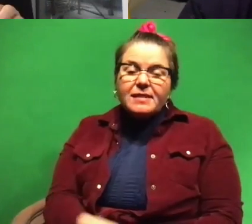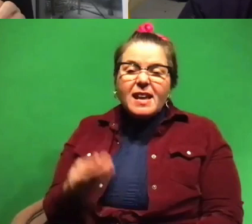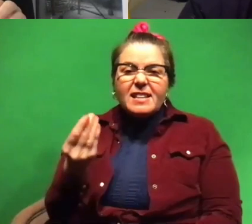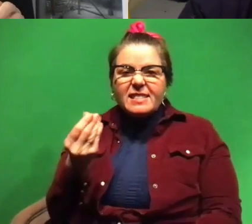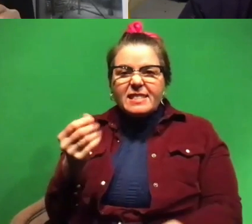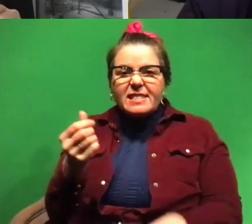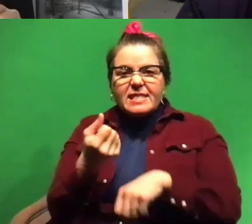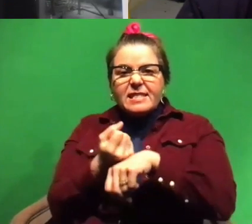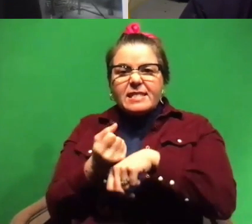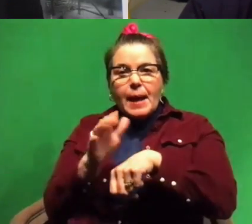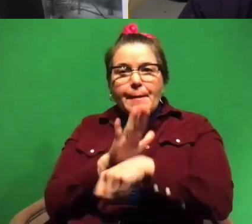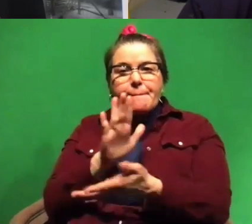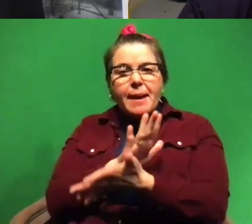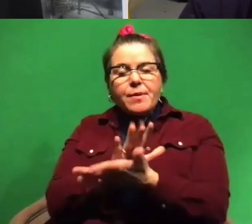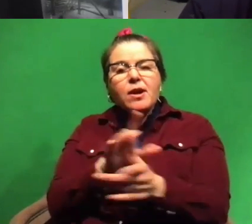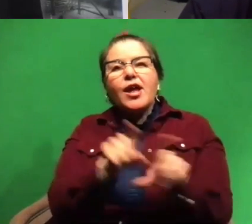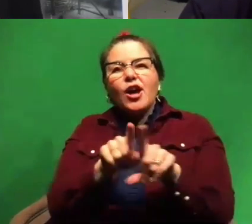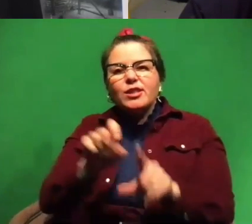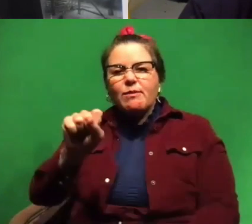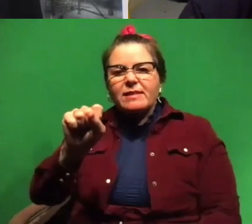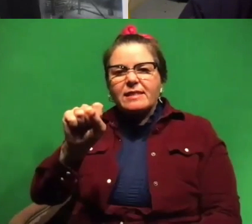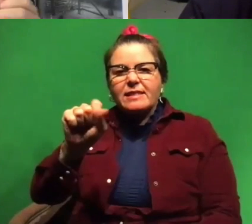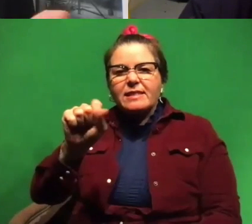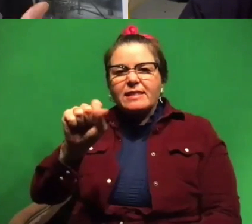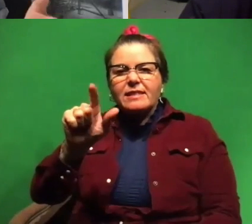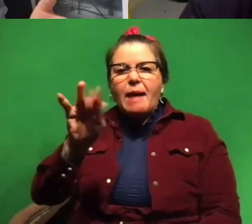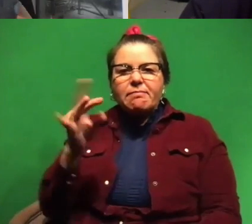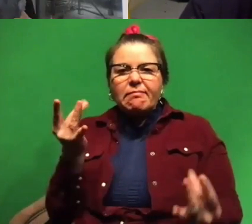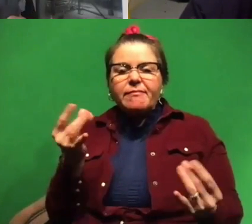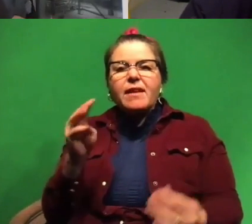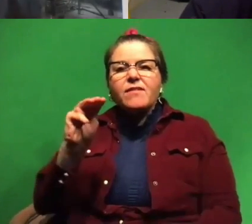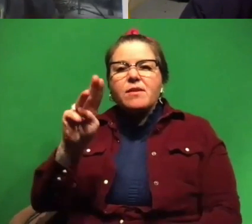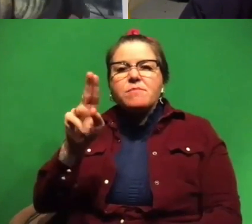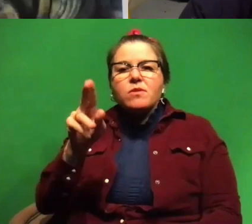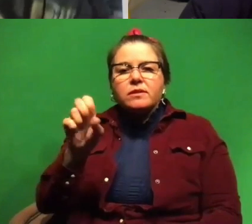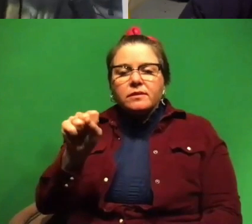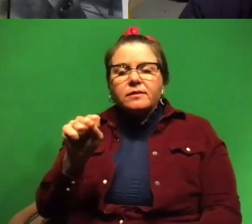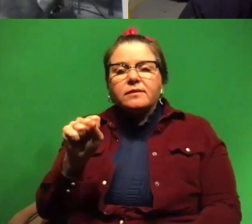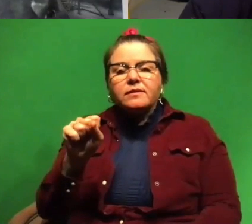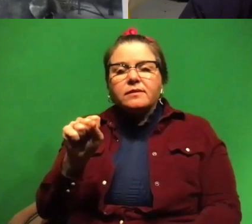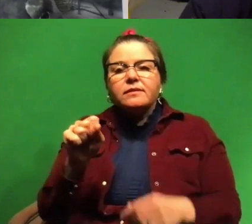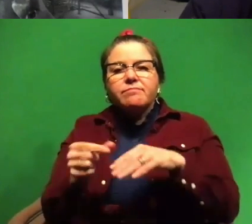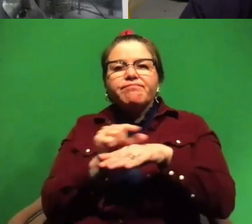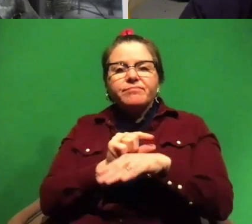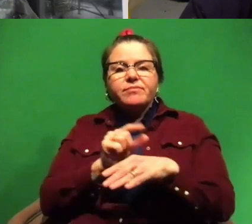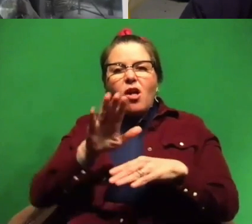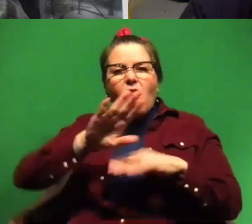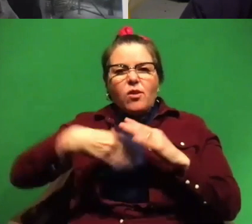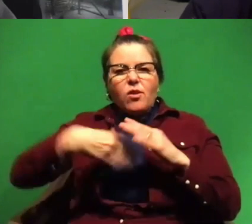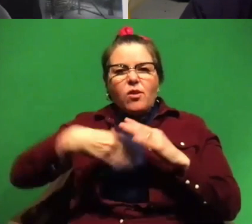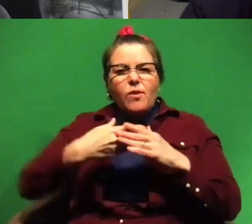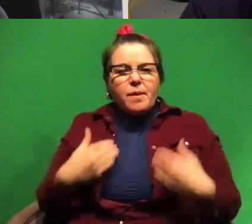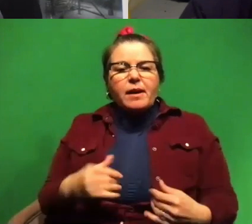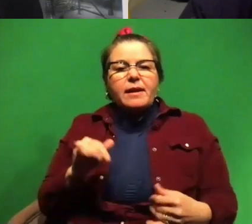and slimy. So yeah, they have this like mucous membrane around them, around their body. And if you're